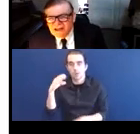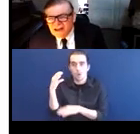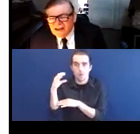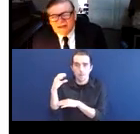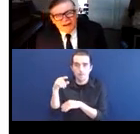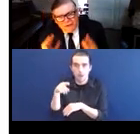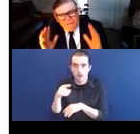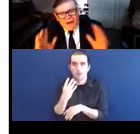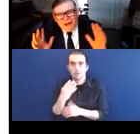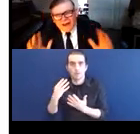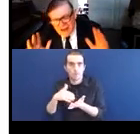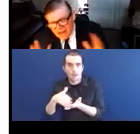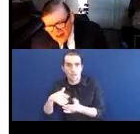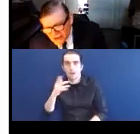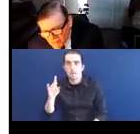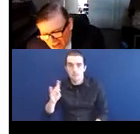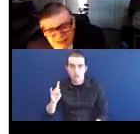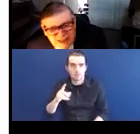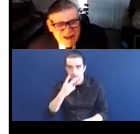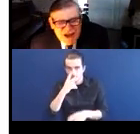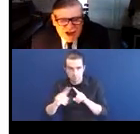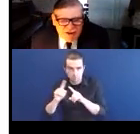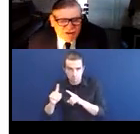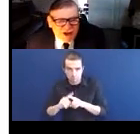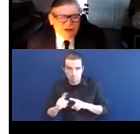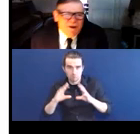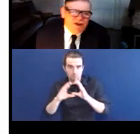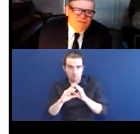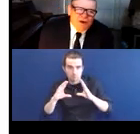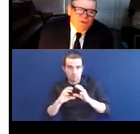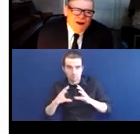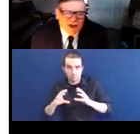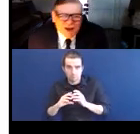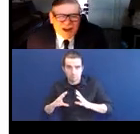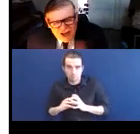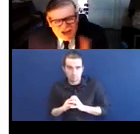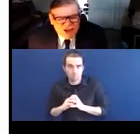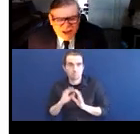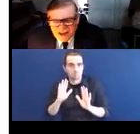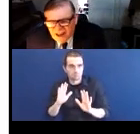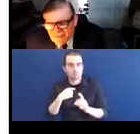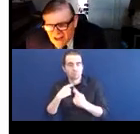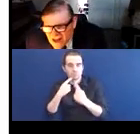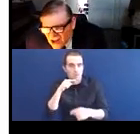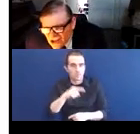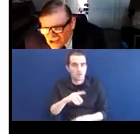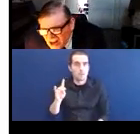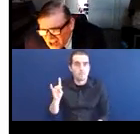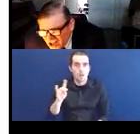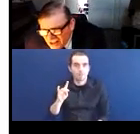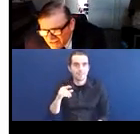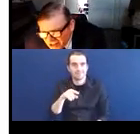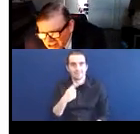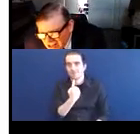our case studies. So if you keep that in your mind as the general distribution of population. And interesting there,